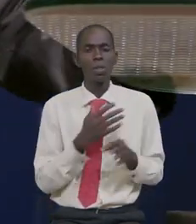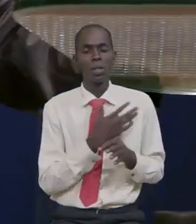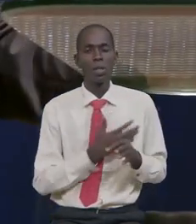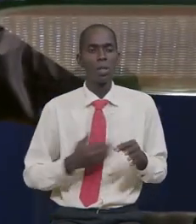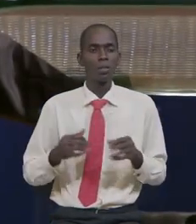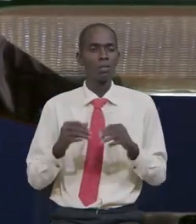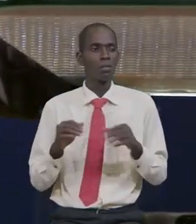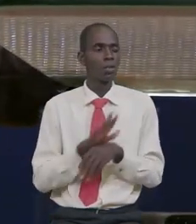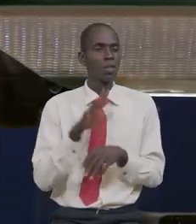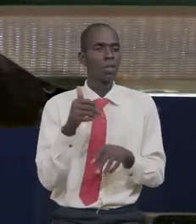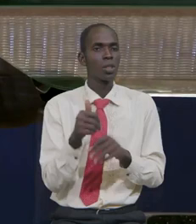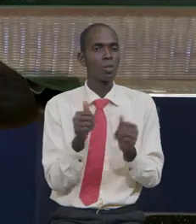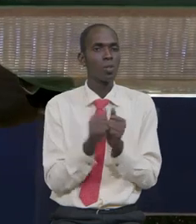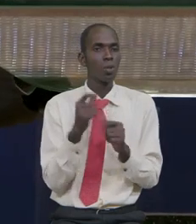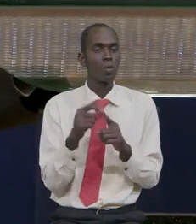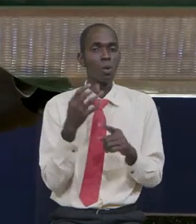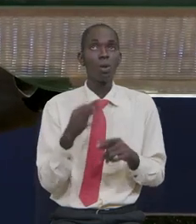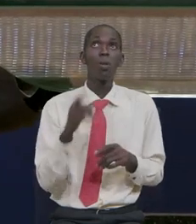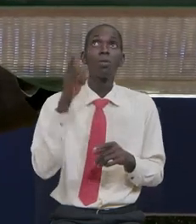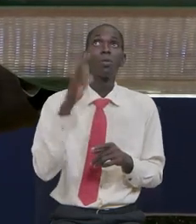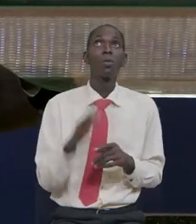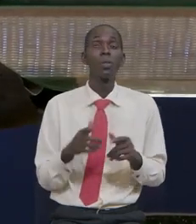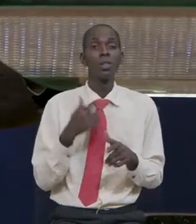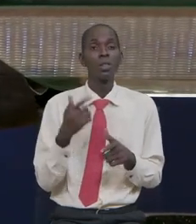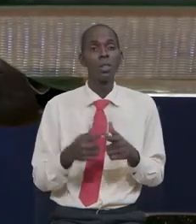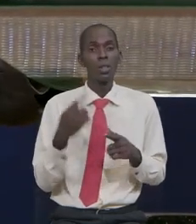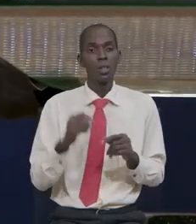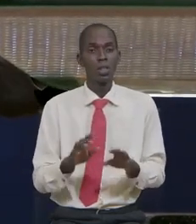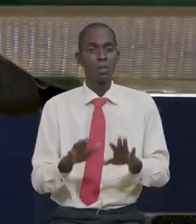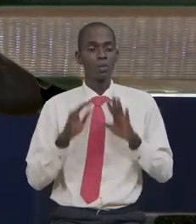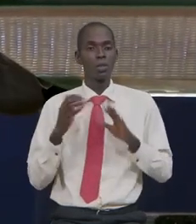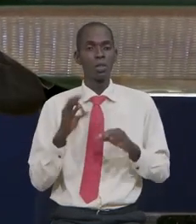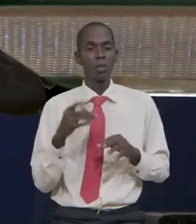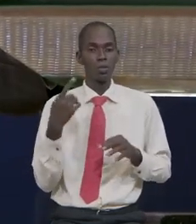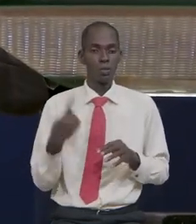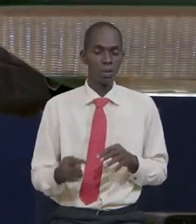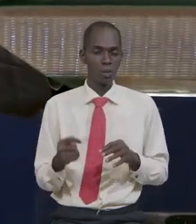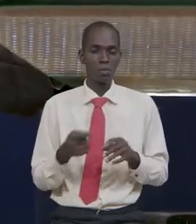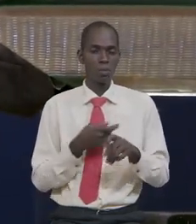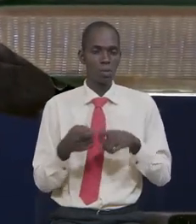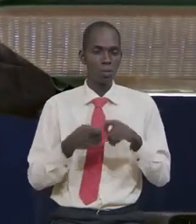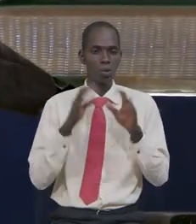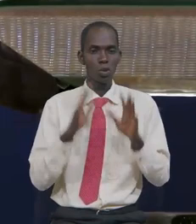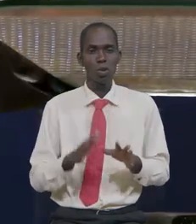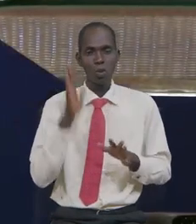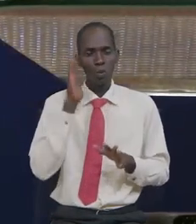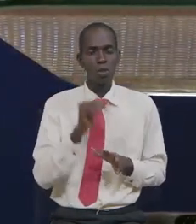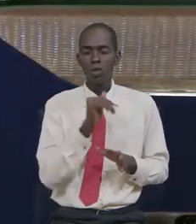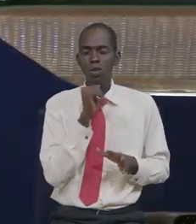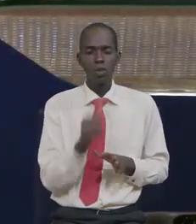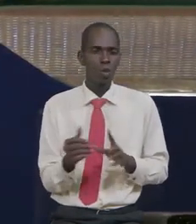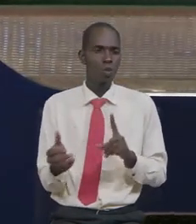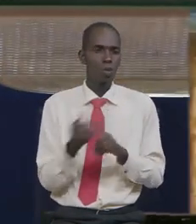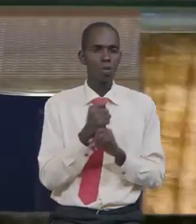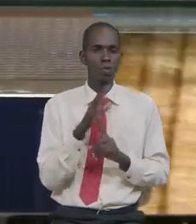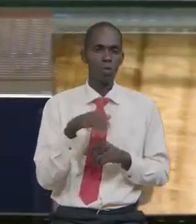God, then the fear of the persecutors will not seize your heart, that you'll not be able to continue the work of the